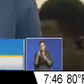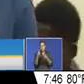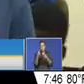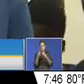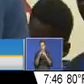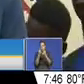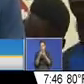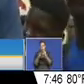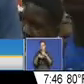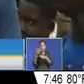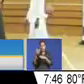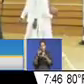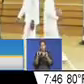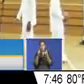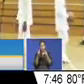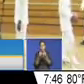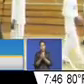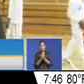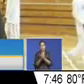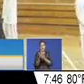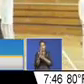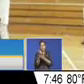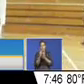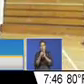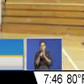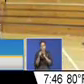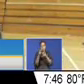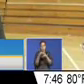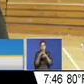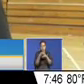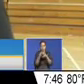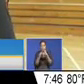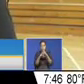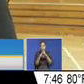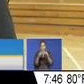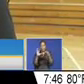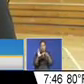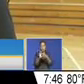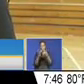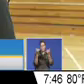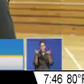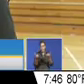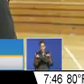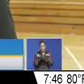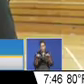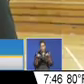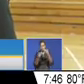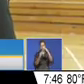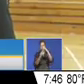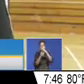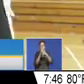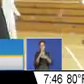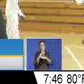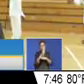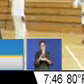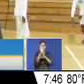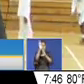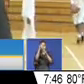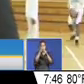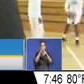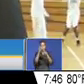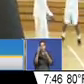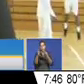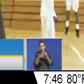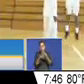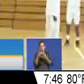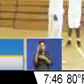playoffs. So we got. Well, 15 minutes away from tip-off time, and currently joining me is the man atop of the University of the Bahamas' basketball program,